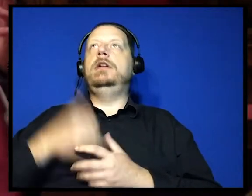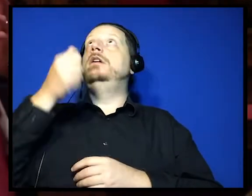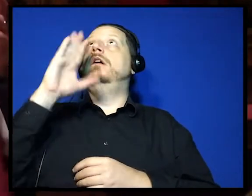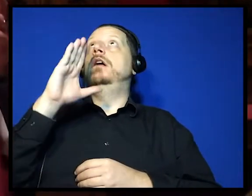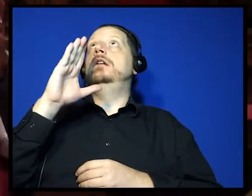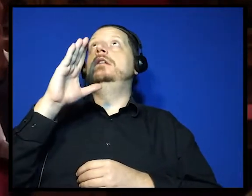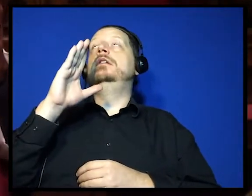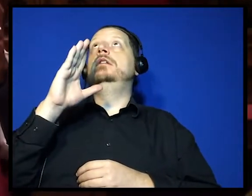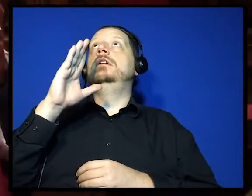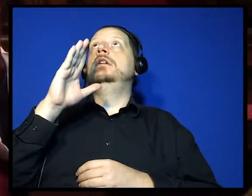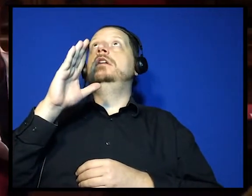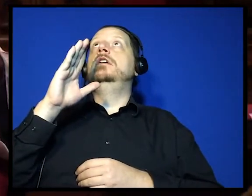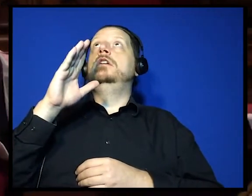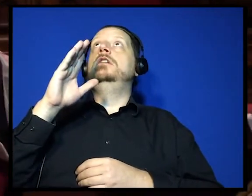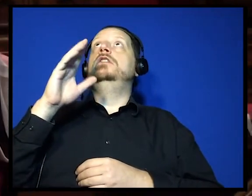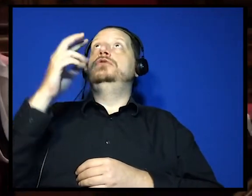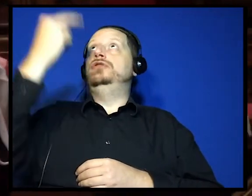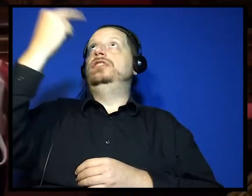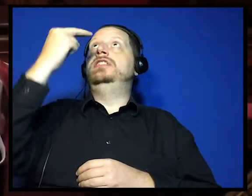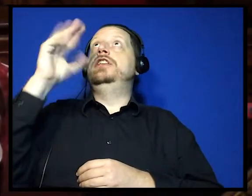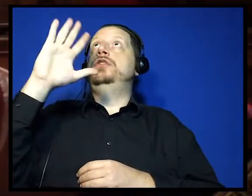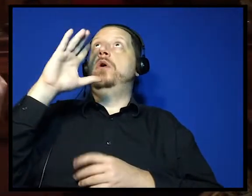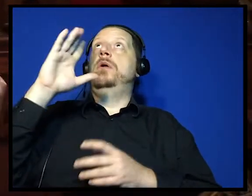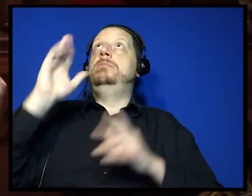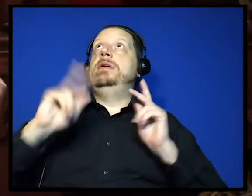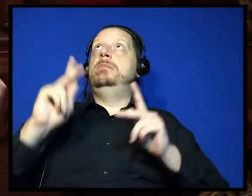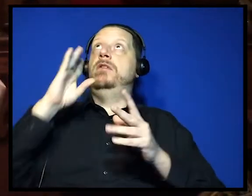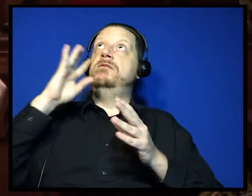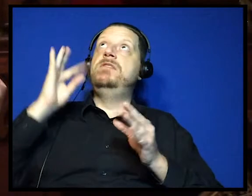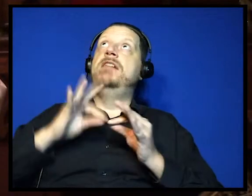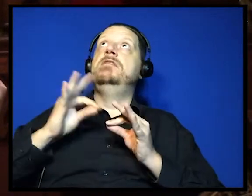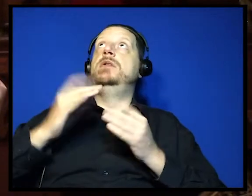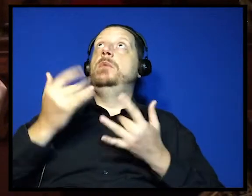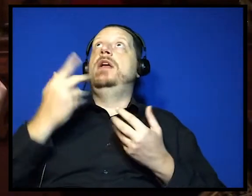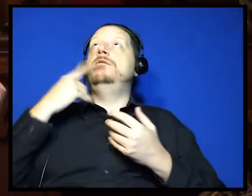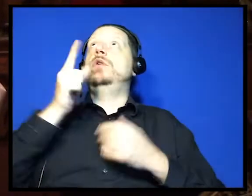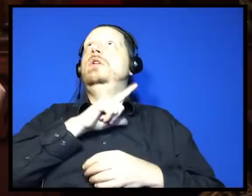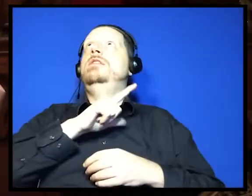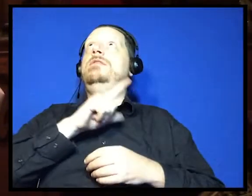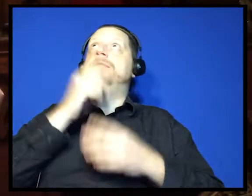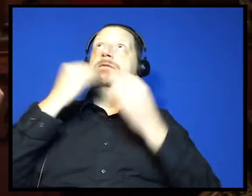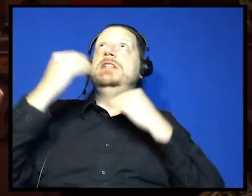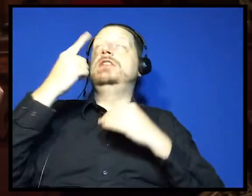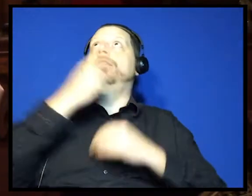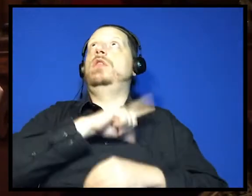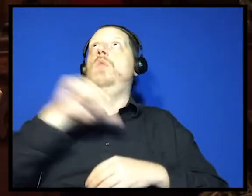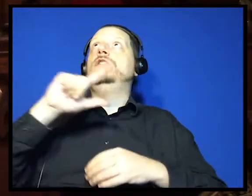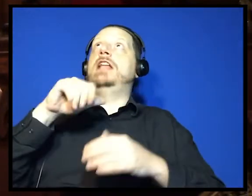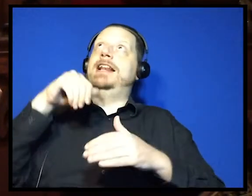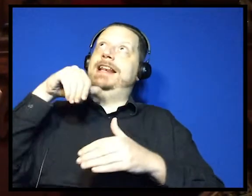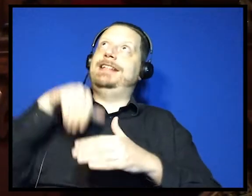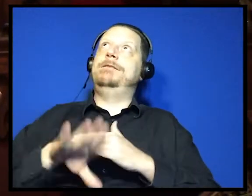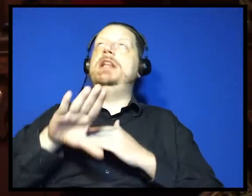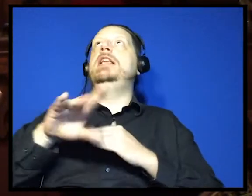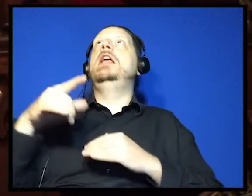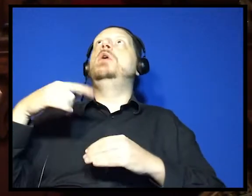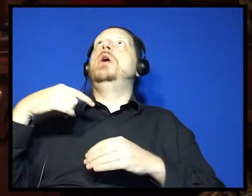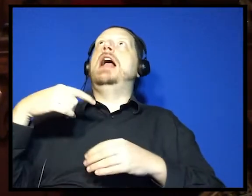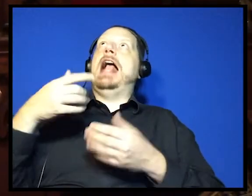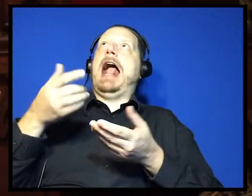O God, who see how your people faithfully await the feast of the Lord's Nativity, enable us, we